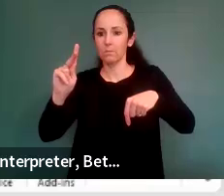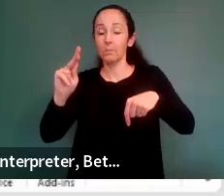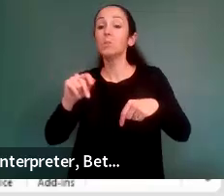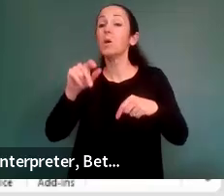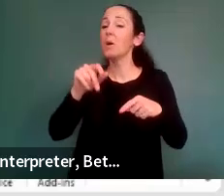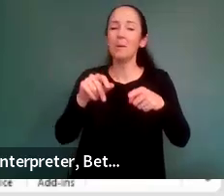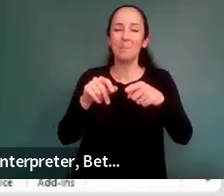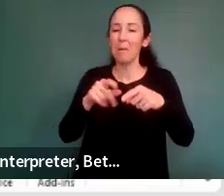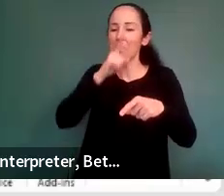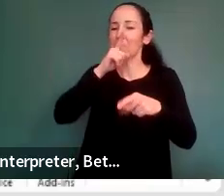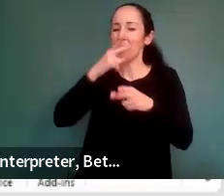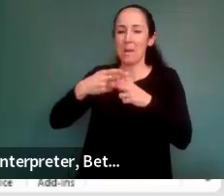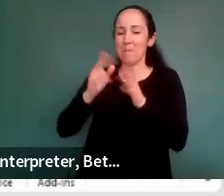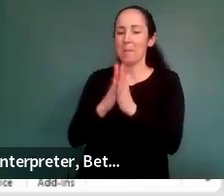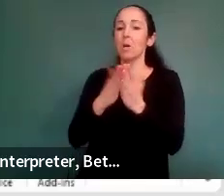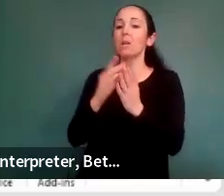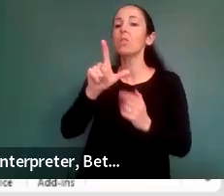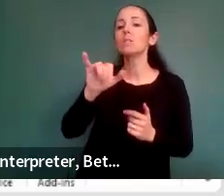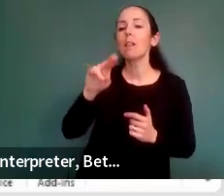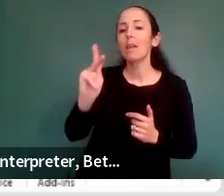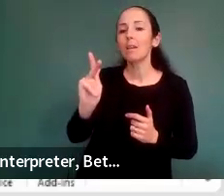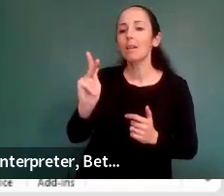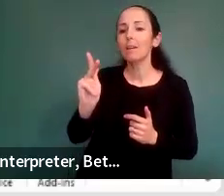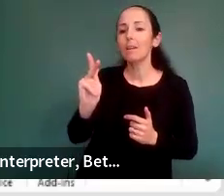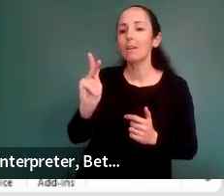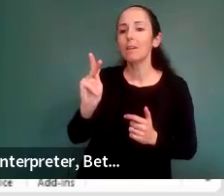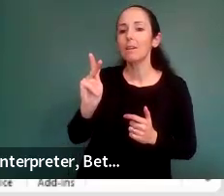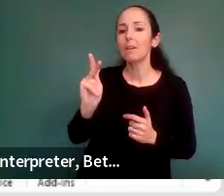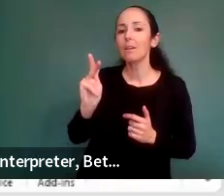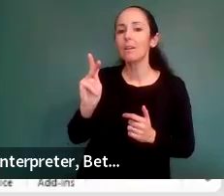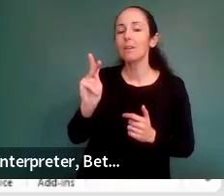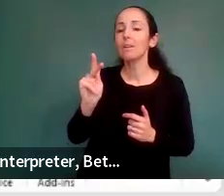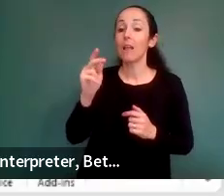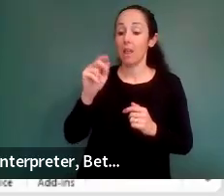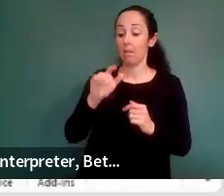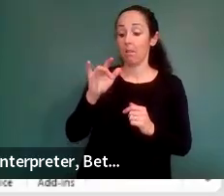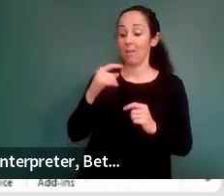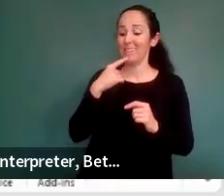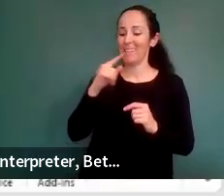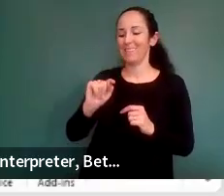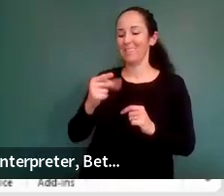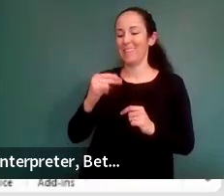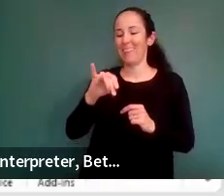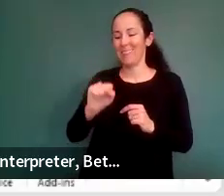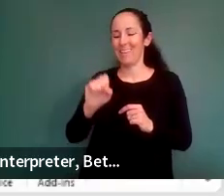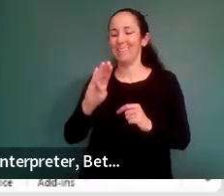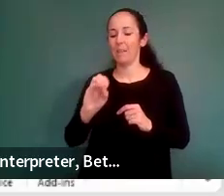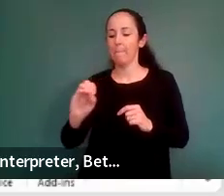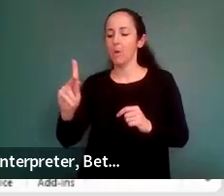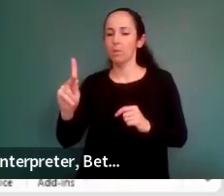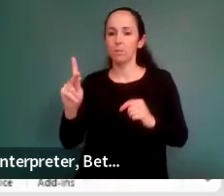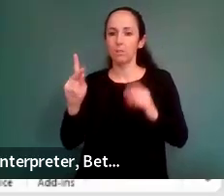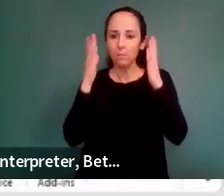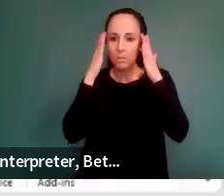Now, this book is not a very descriptive term, is it? What is this book?